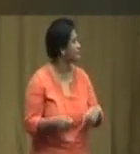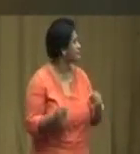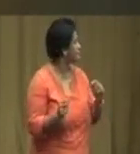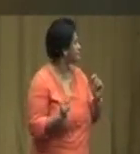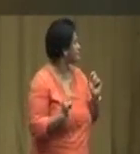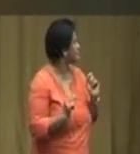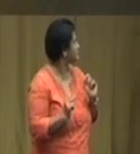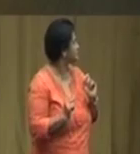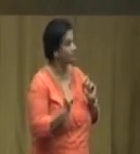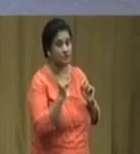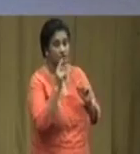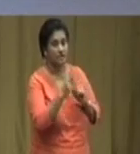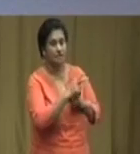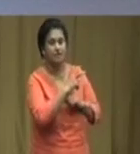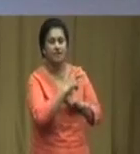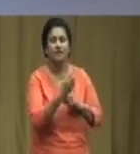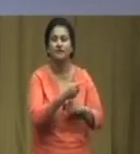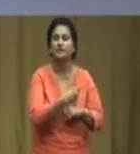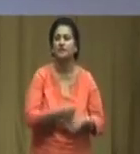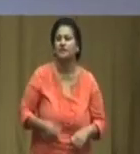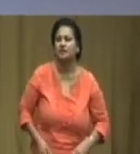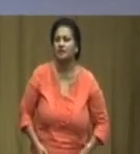Show me. Oh, it is too, look at that.